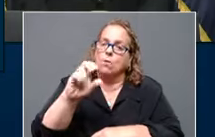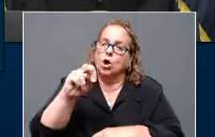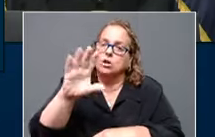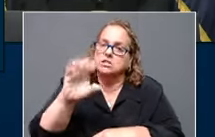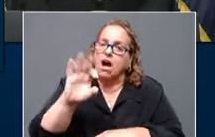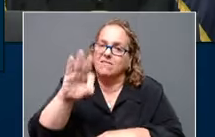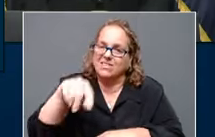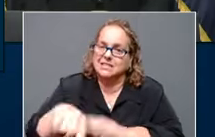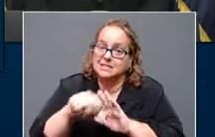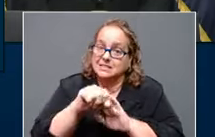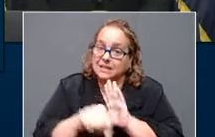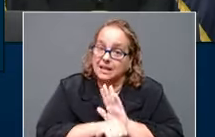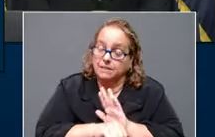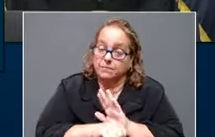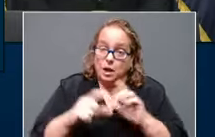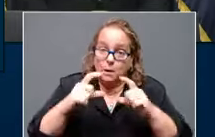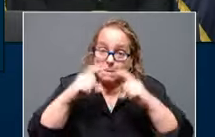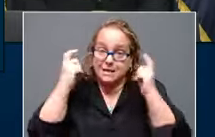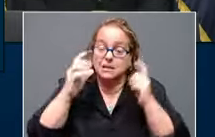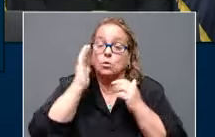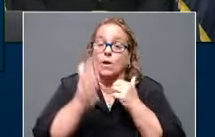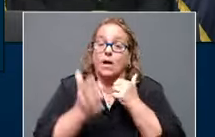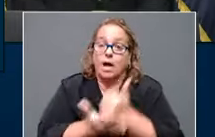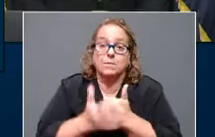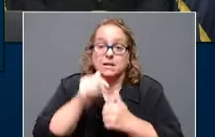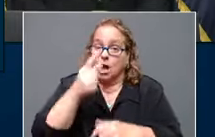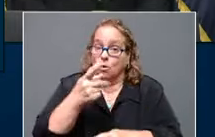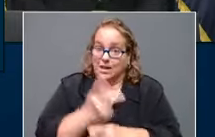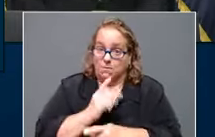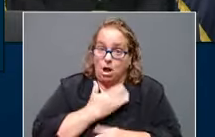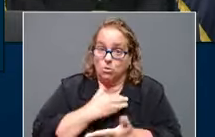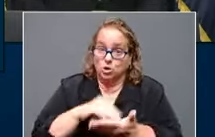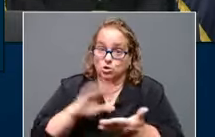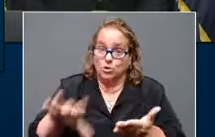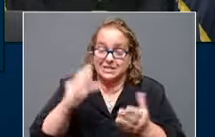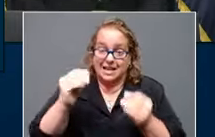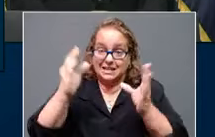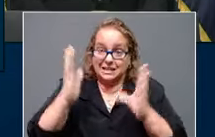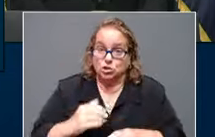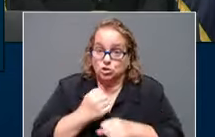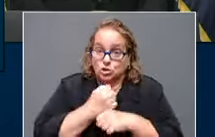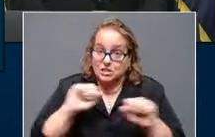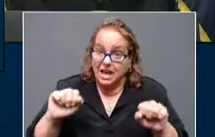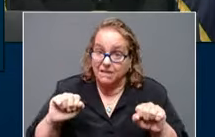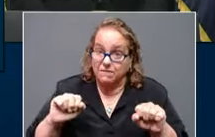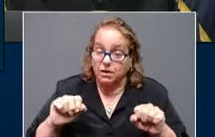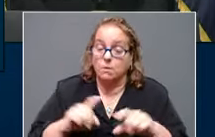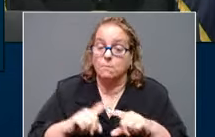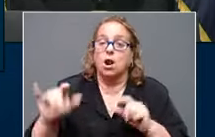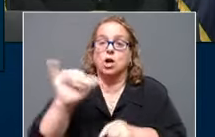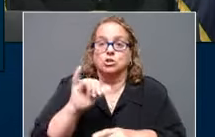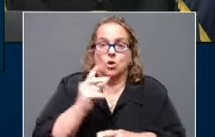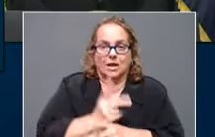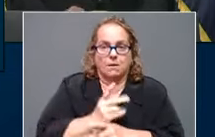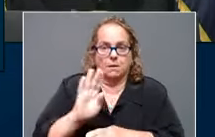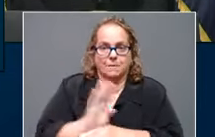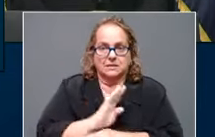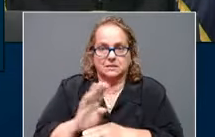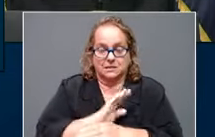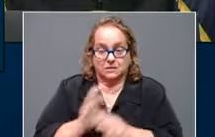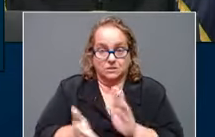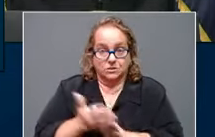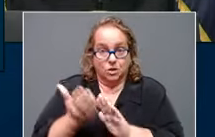in schools without mentioning the Chamber's strong support for vaccinations. Because of the innovation